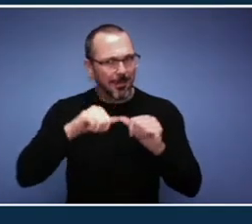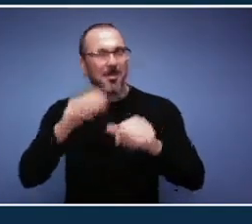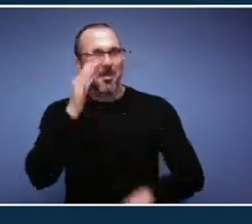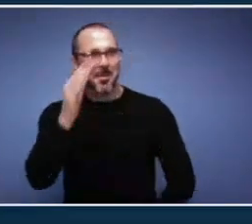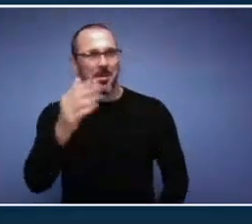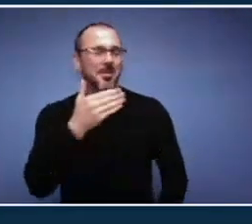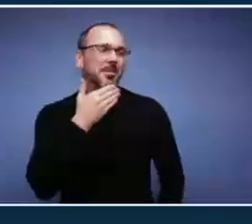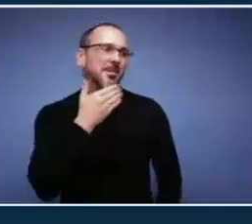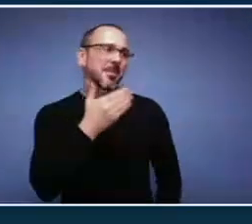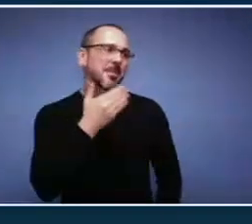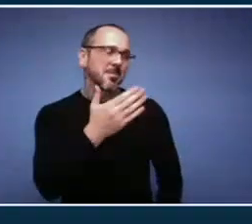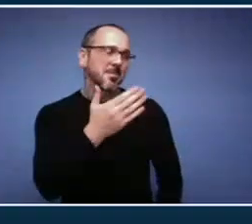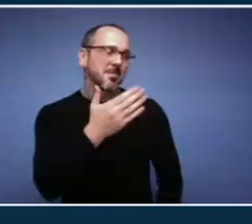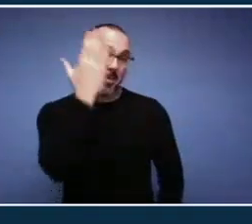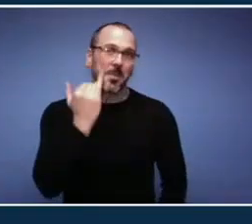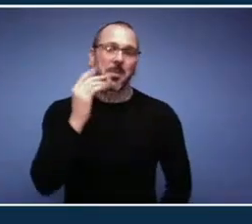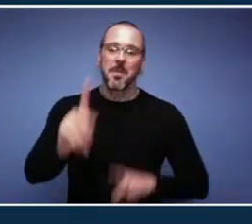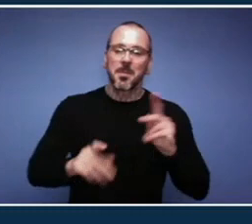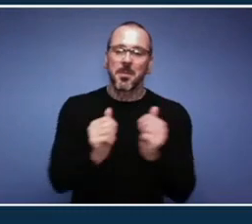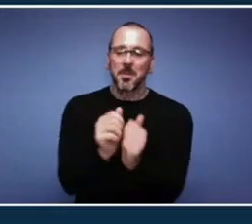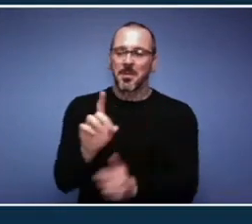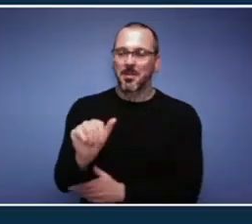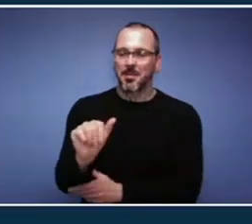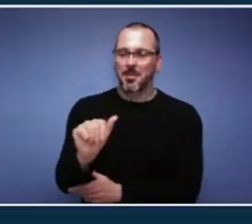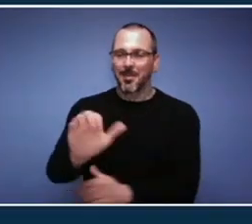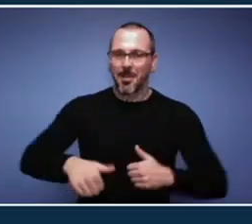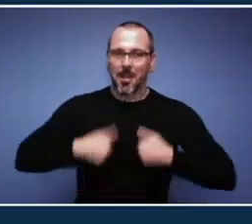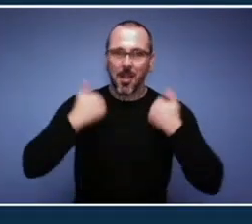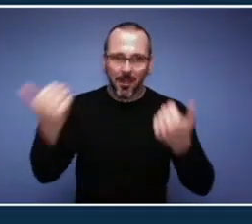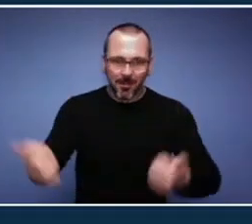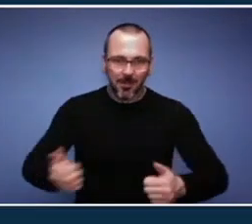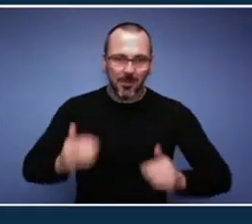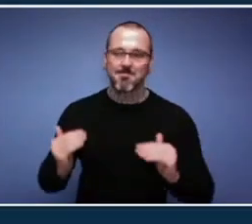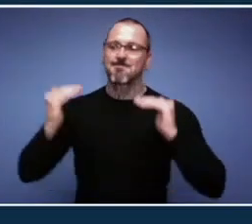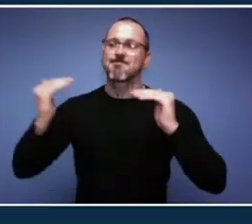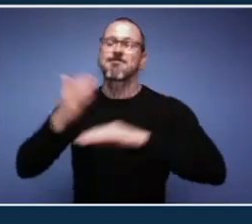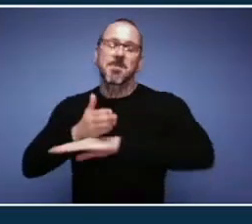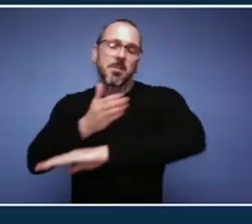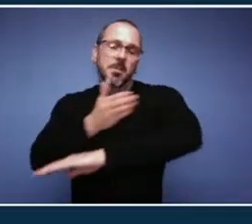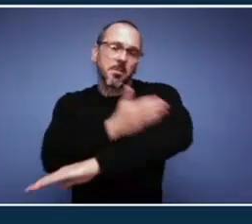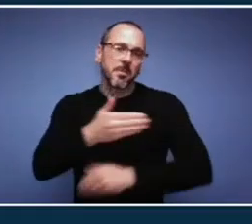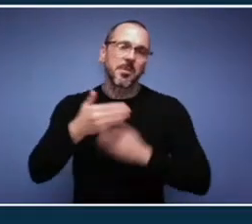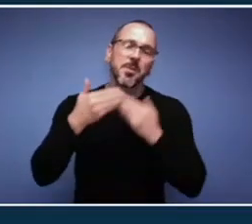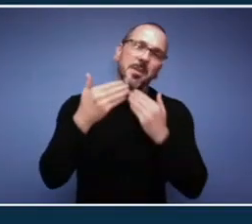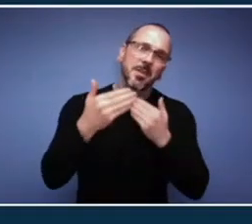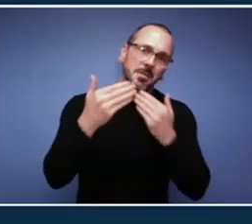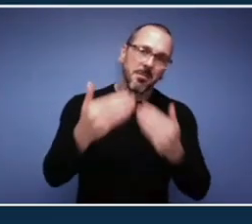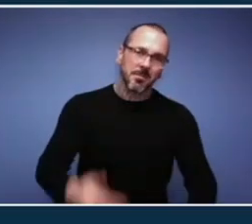to people with disabilities in our province. Thank you very much. Thank you. Thank you, Jake.